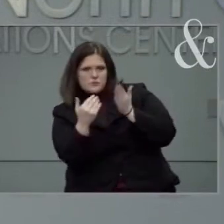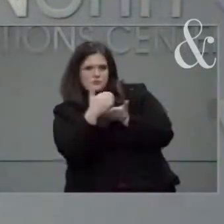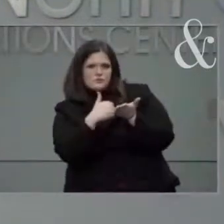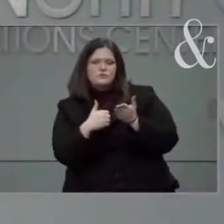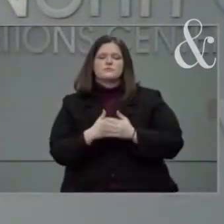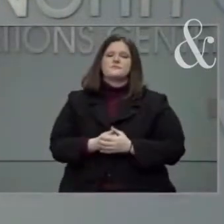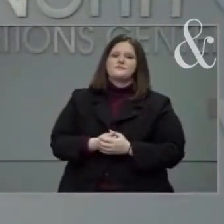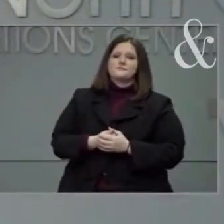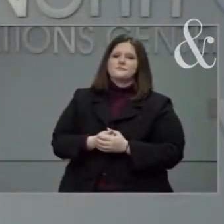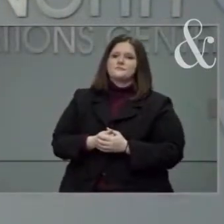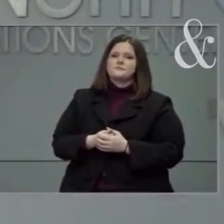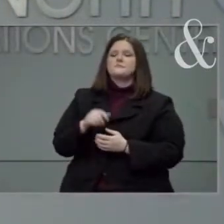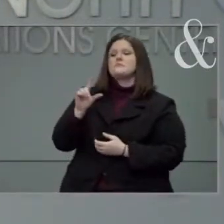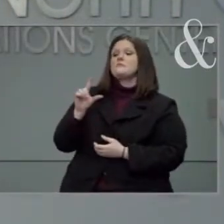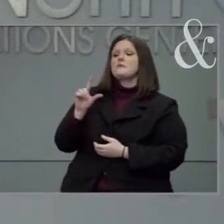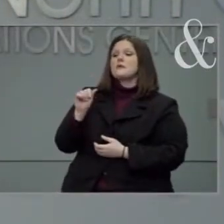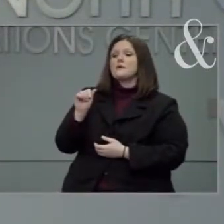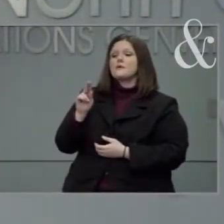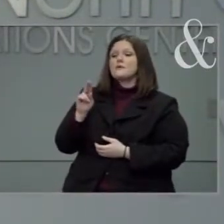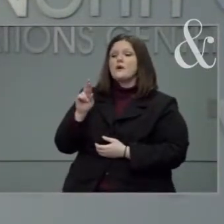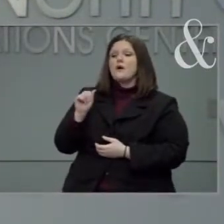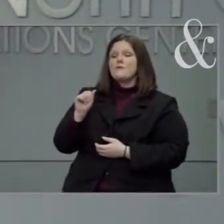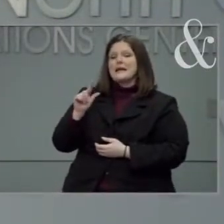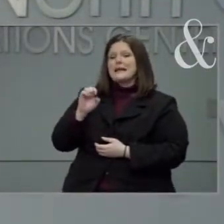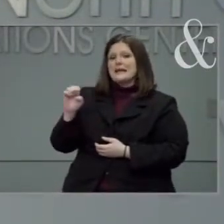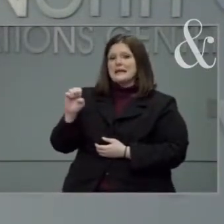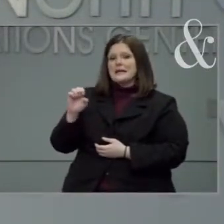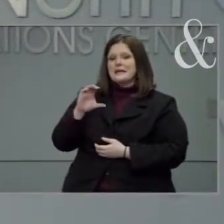Our next question is from Laura Lee with Carolina Public Press.